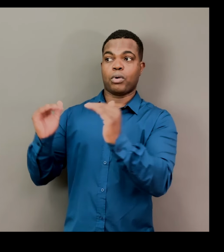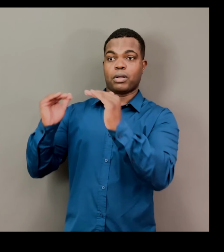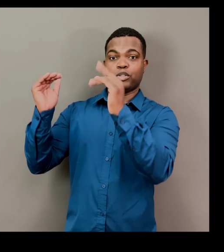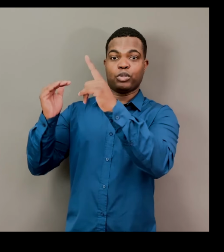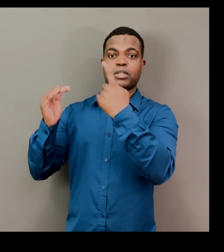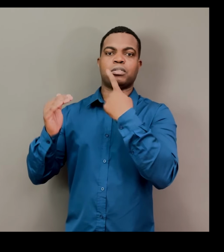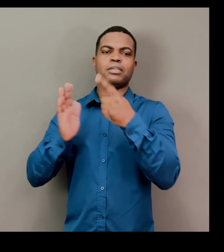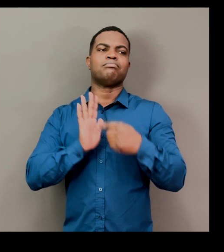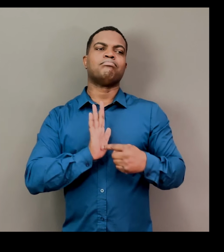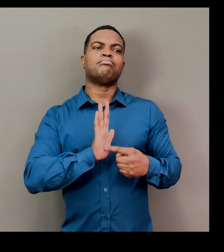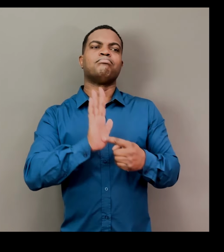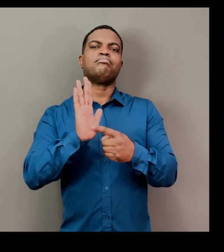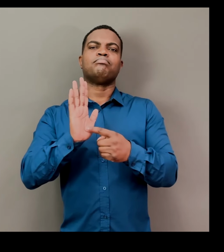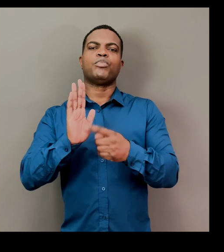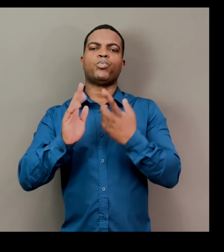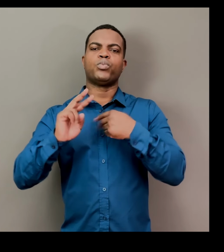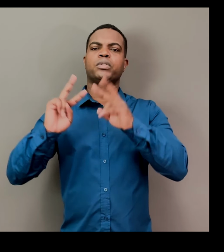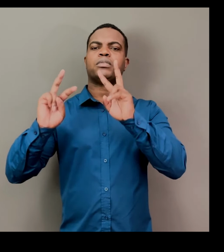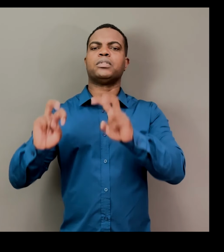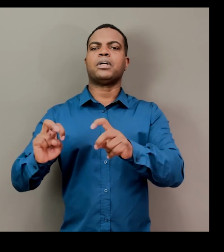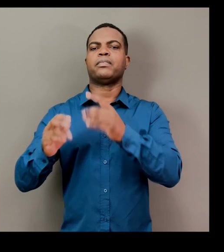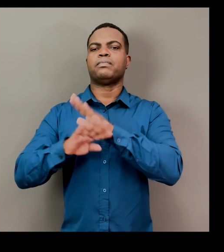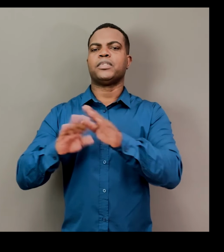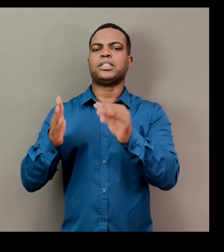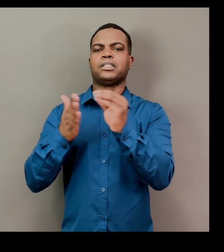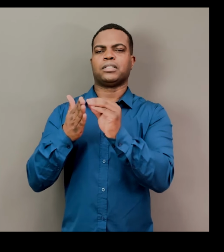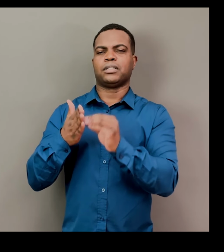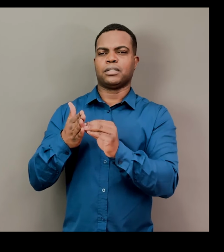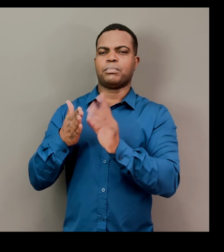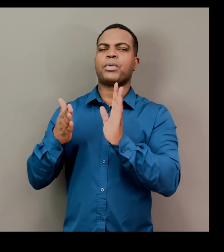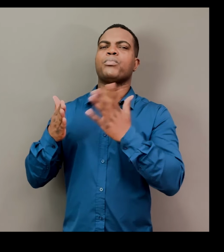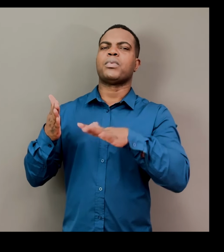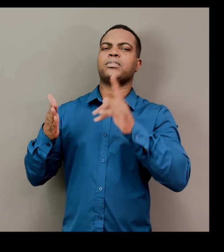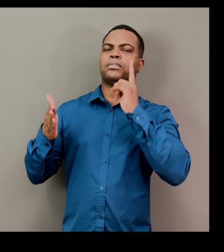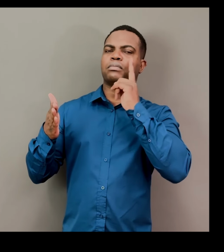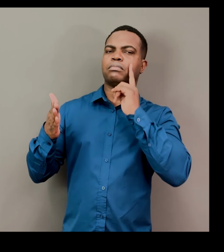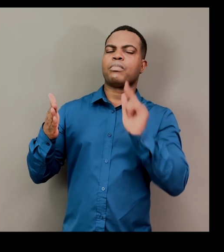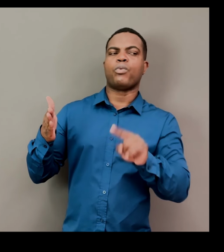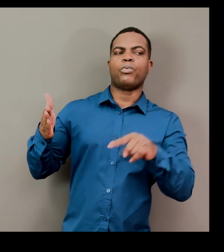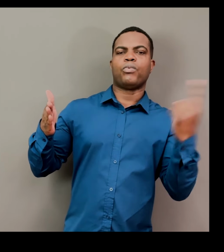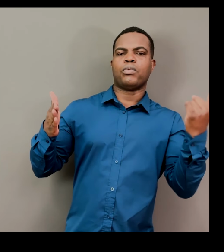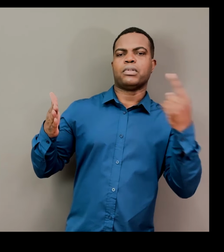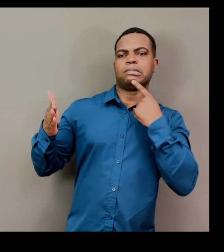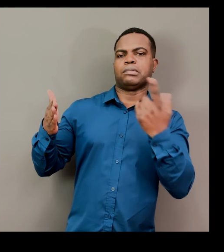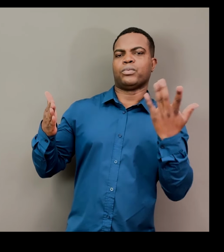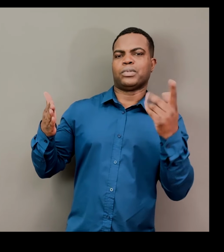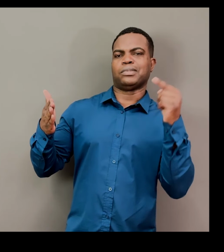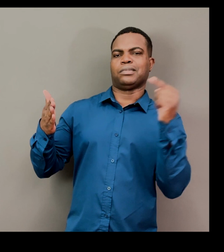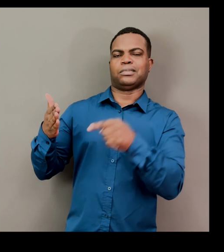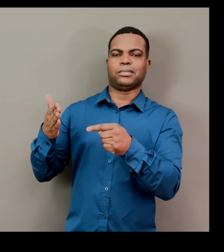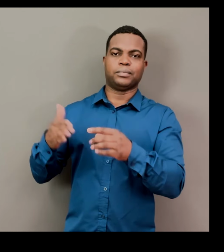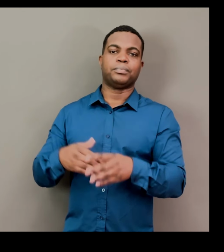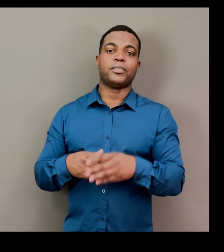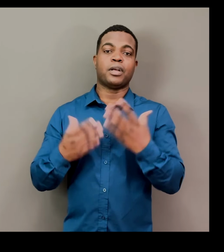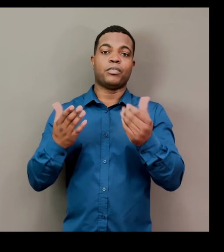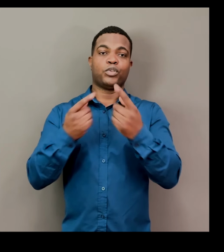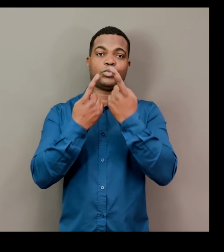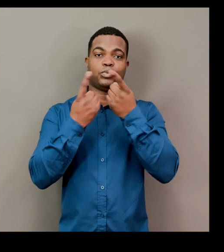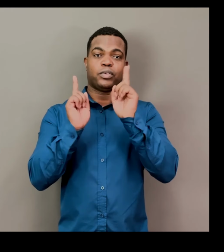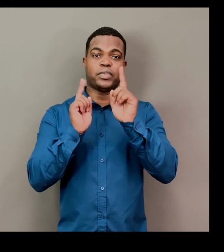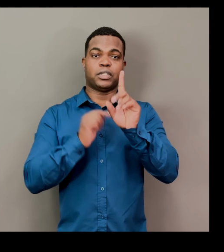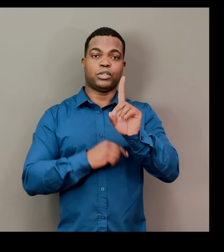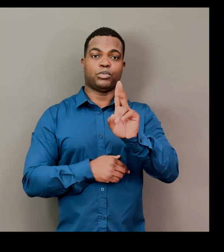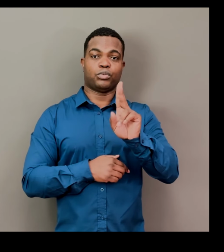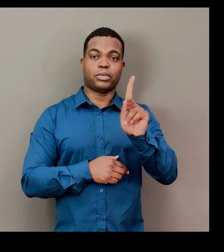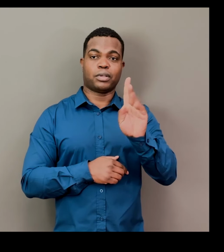already examined the statement. So some non-partisan fact-checking websites are the Duke Reporters Lab from the